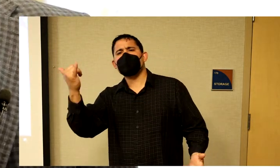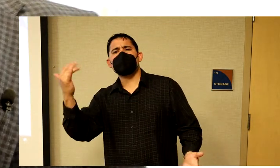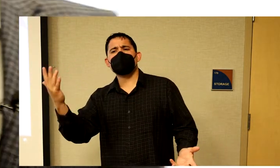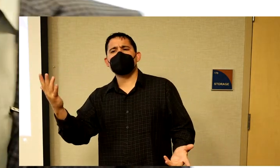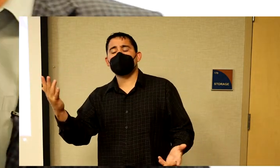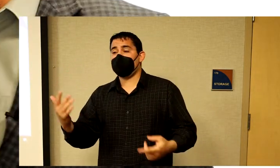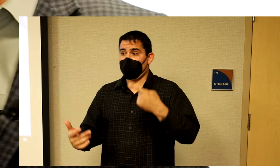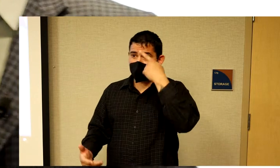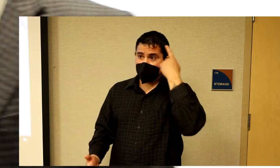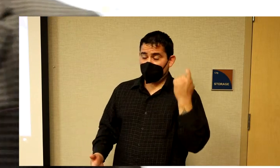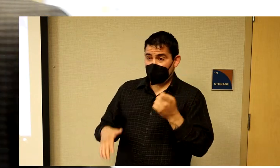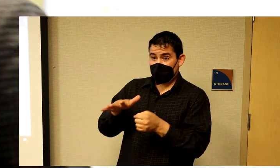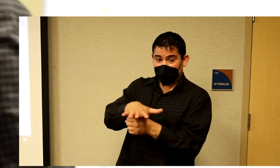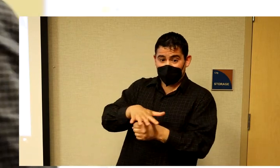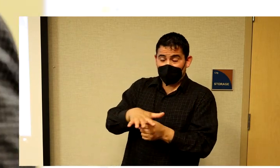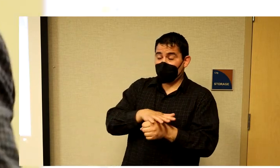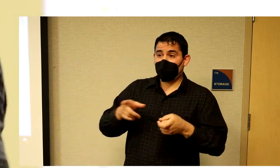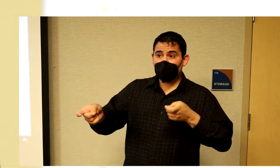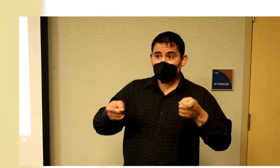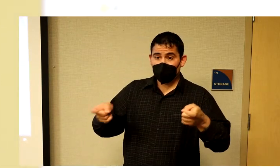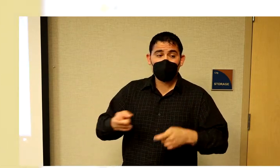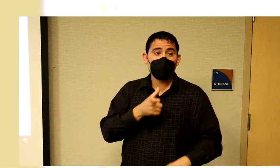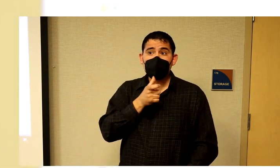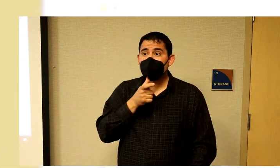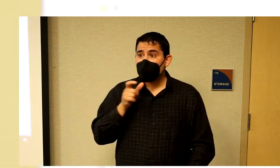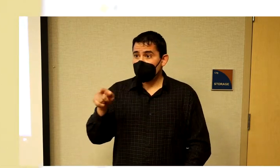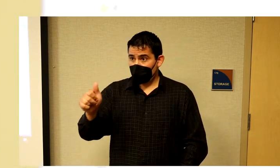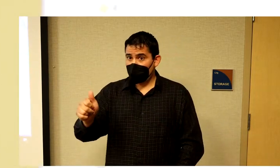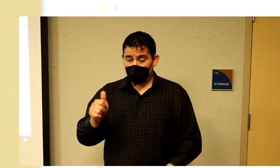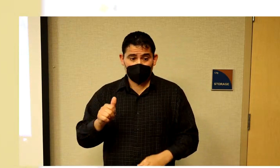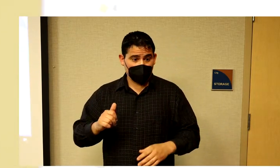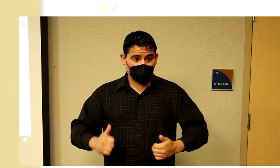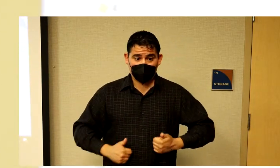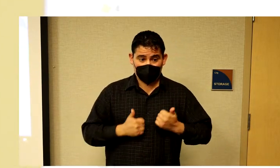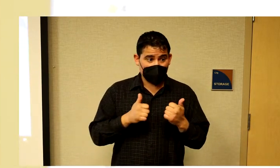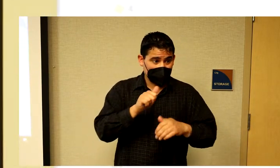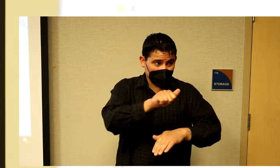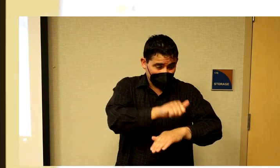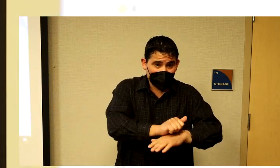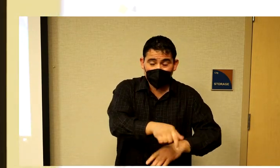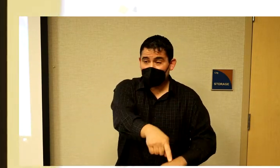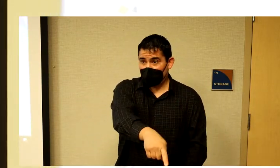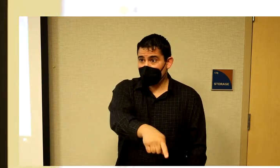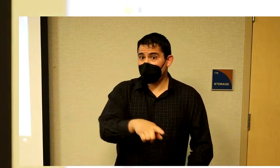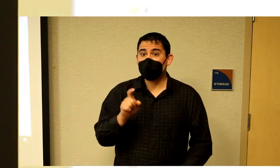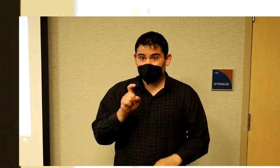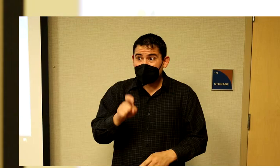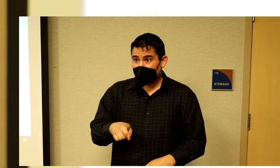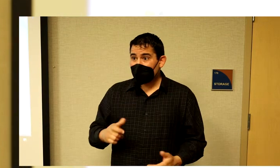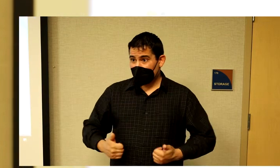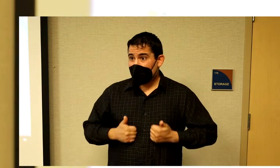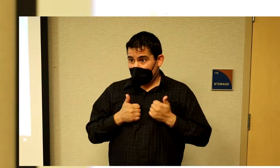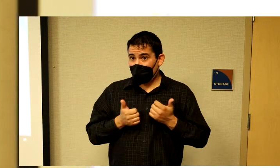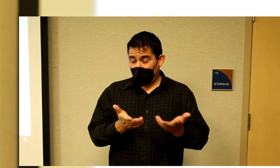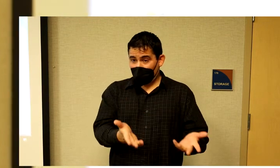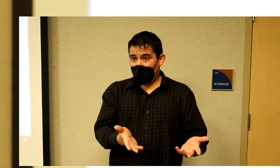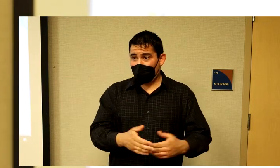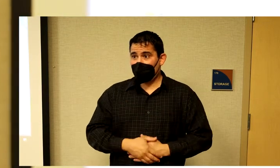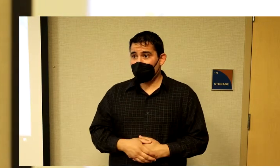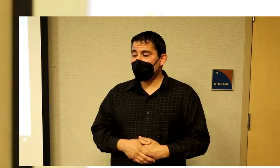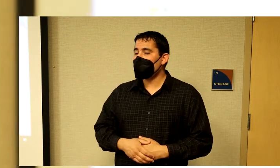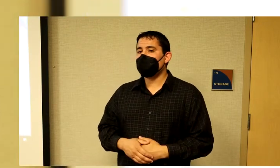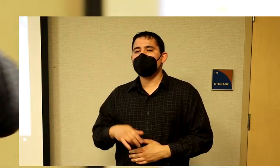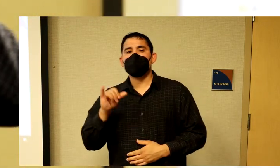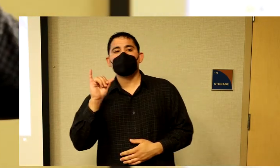the districts are controlled. Who you assign has to live there. Well, but if I happen to live in zone whatever,